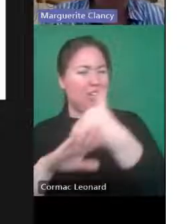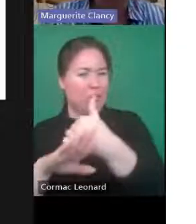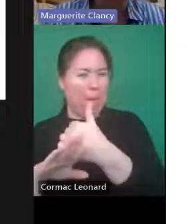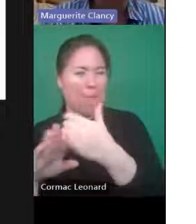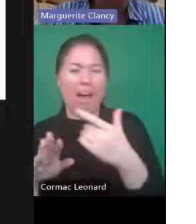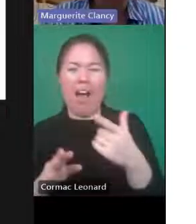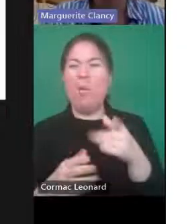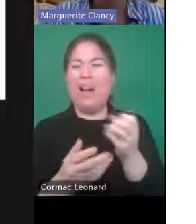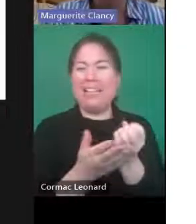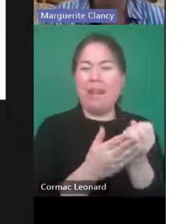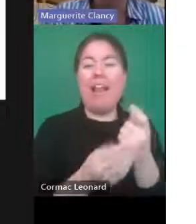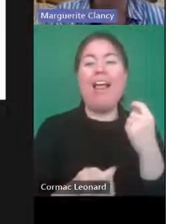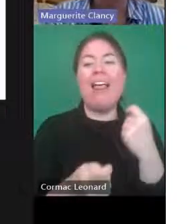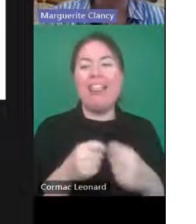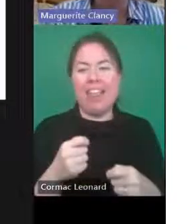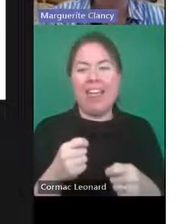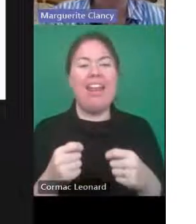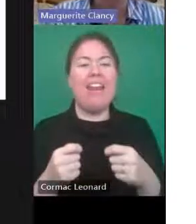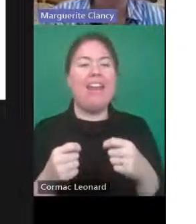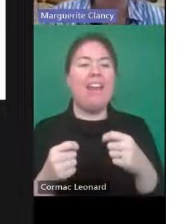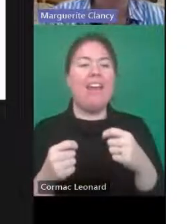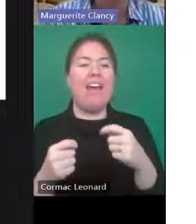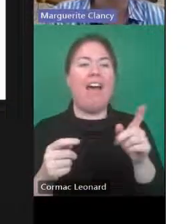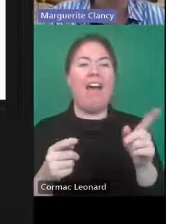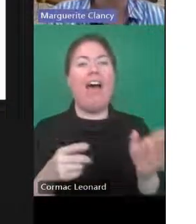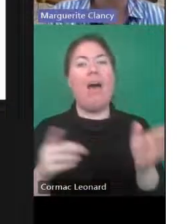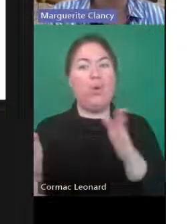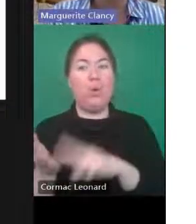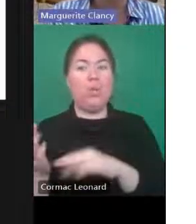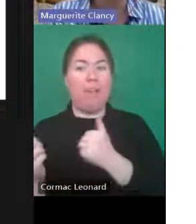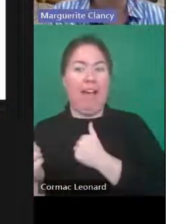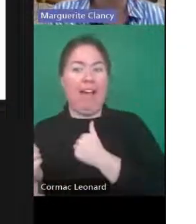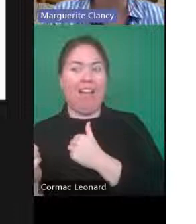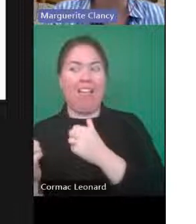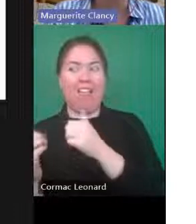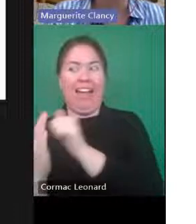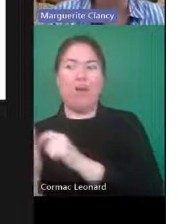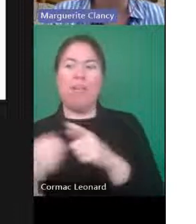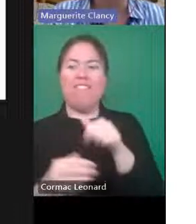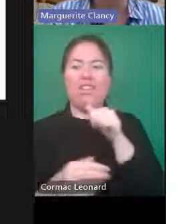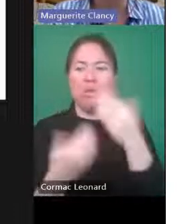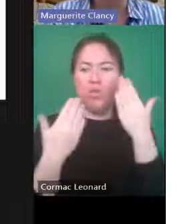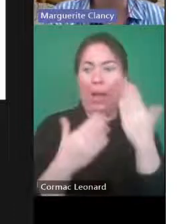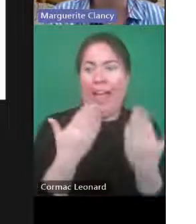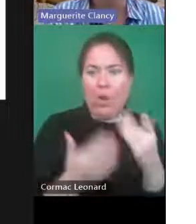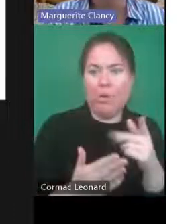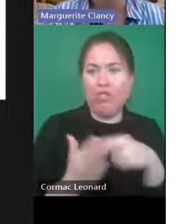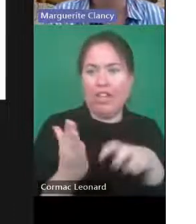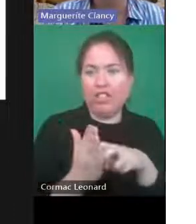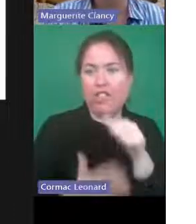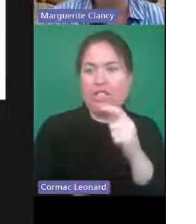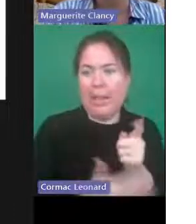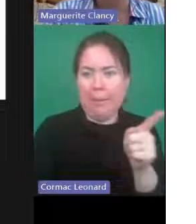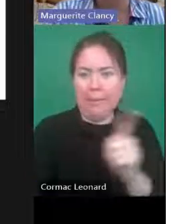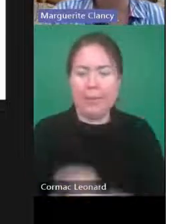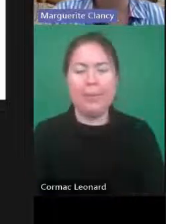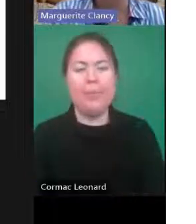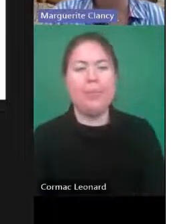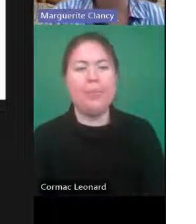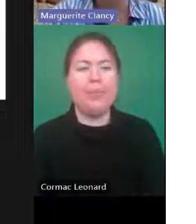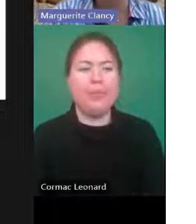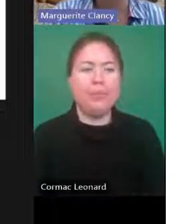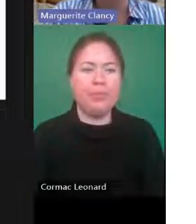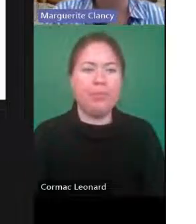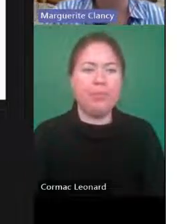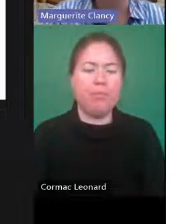actually log in with my registered account and proceed from there. So in order to register for the first time, you will click that